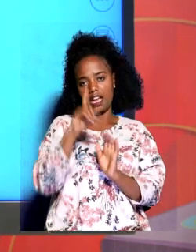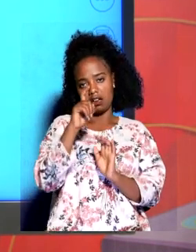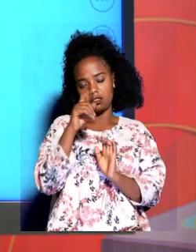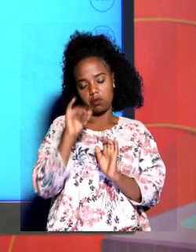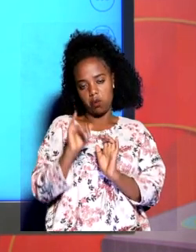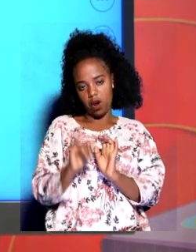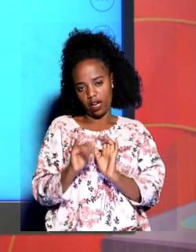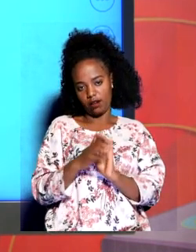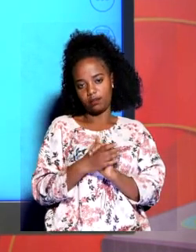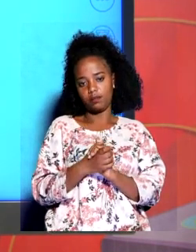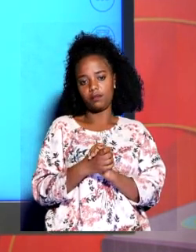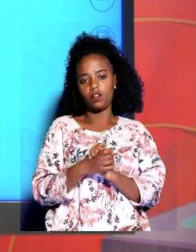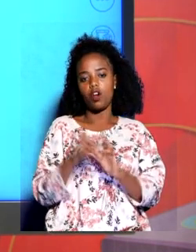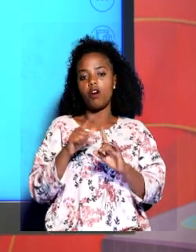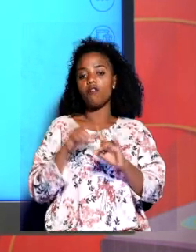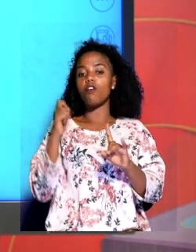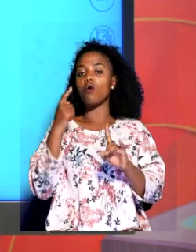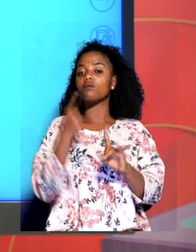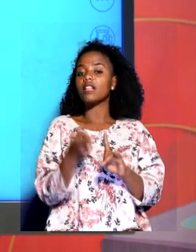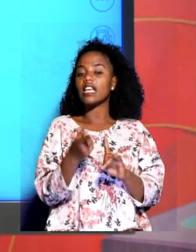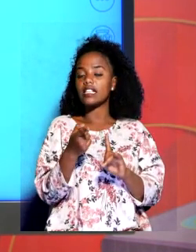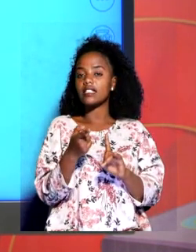So from this,